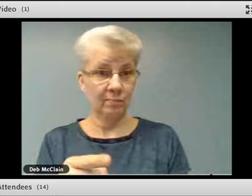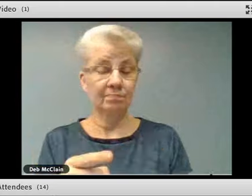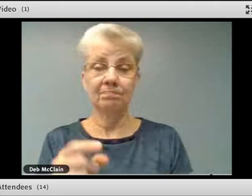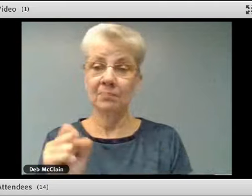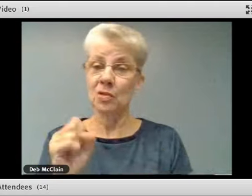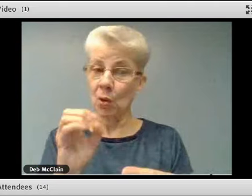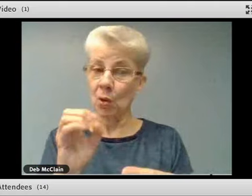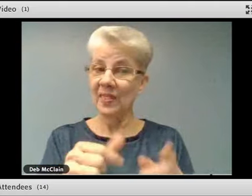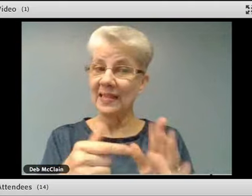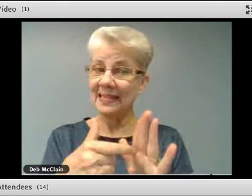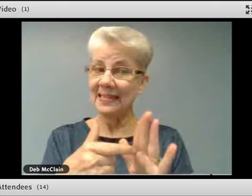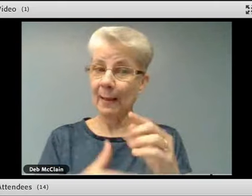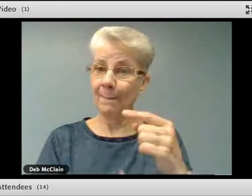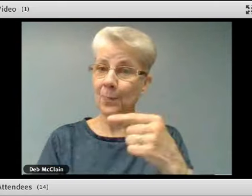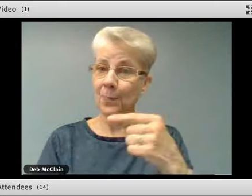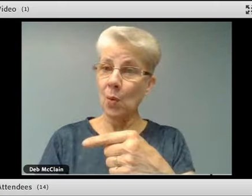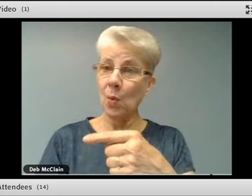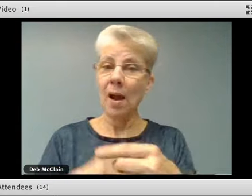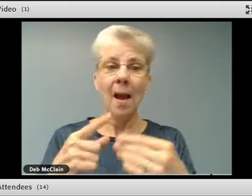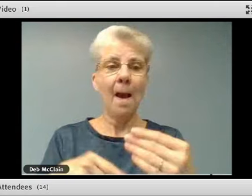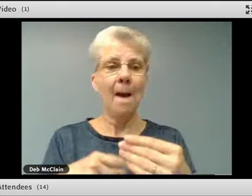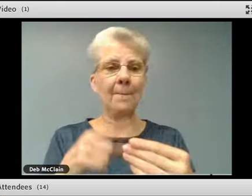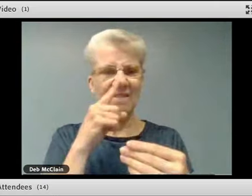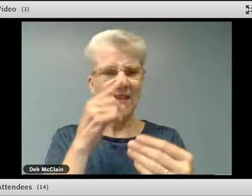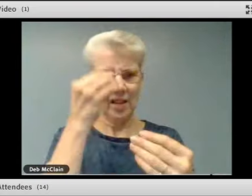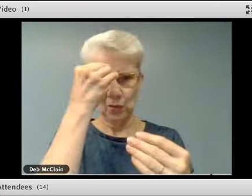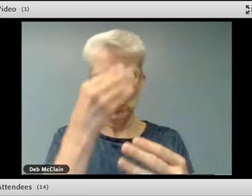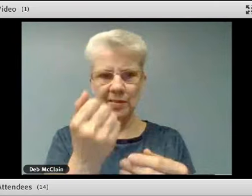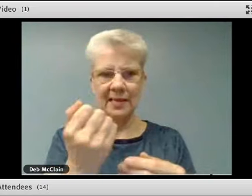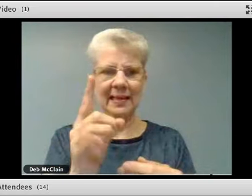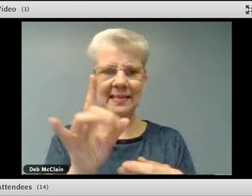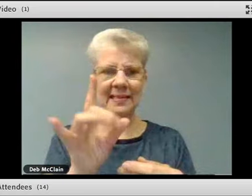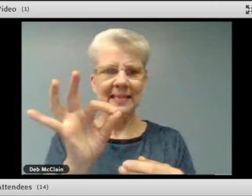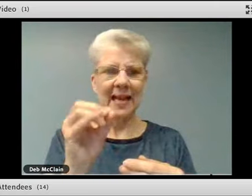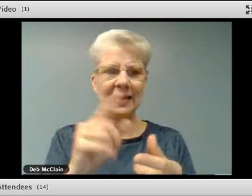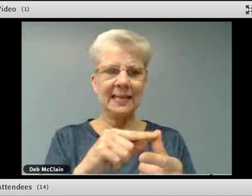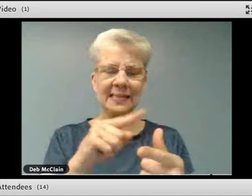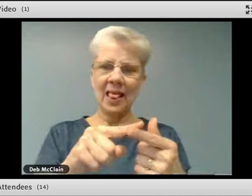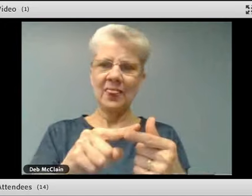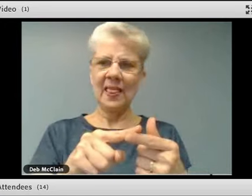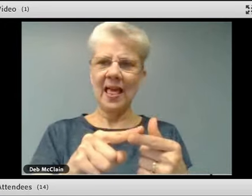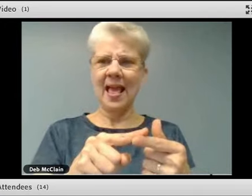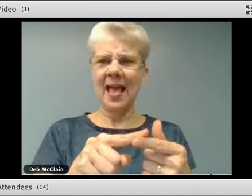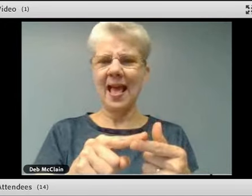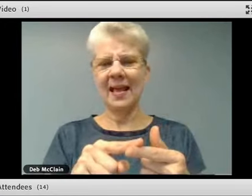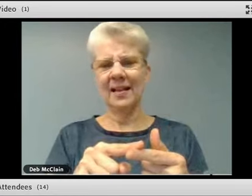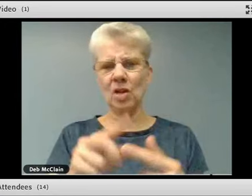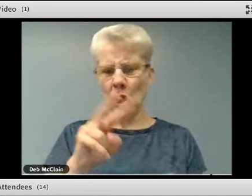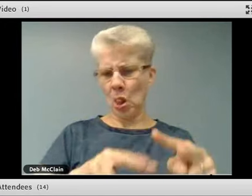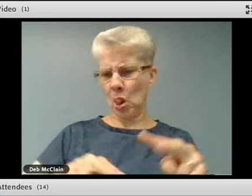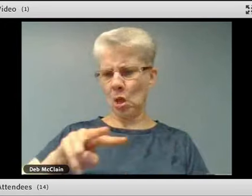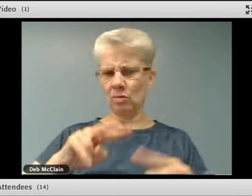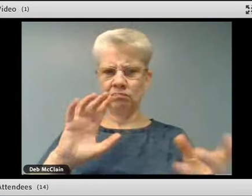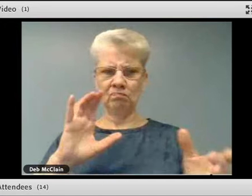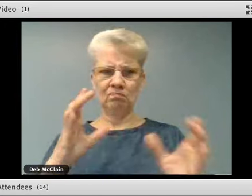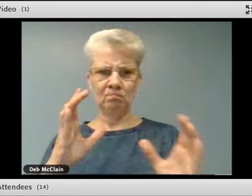fake news in the 1890s, and they can take a look at how yellow